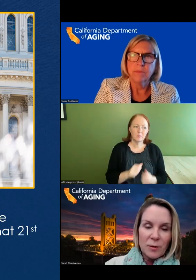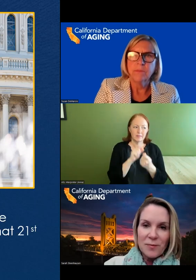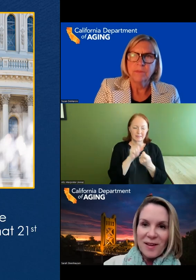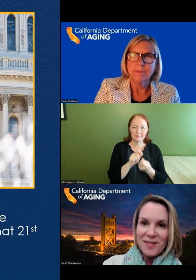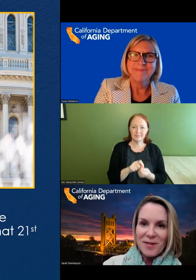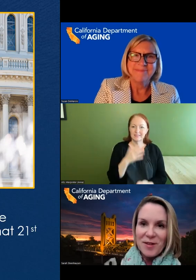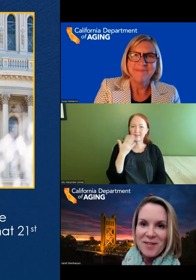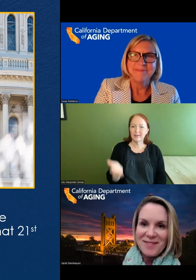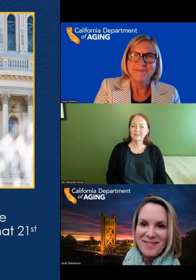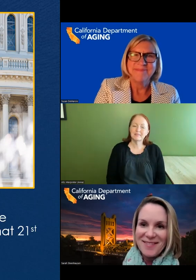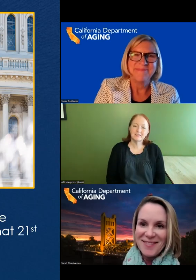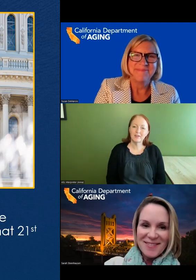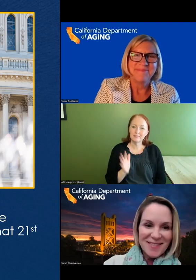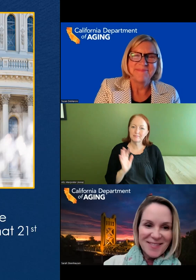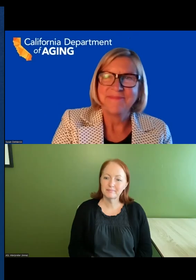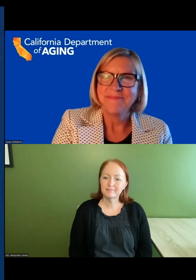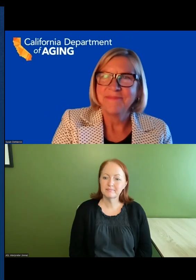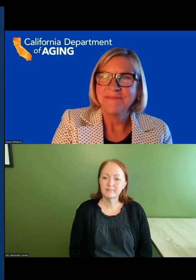specifics. So thanks, that's all.